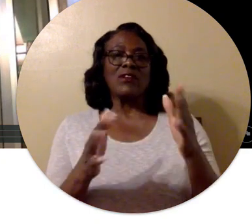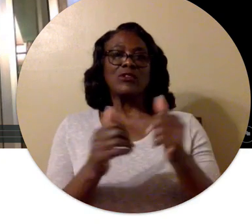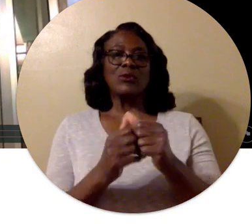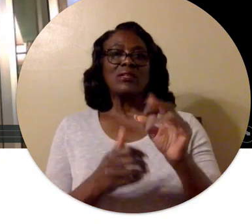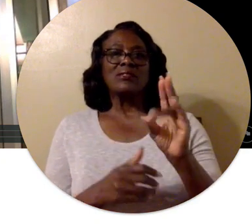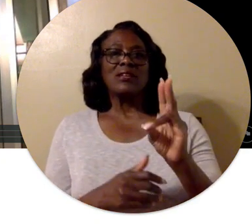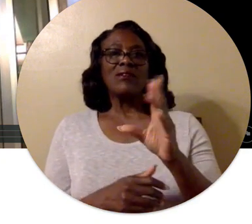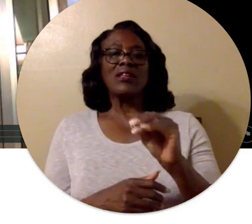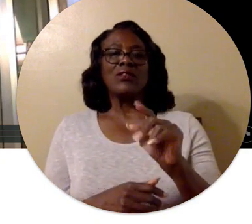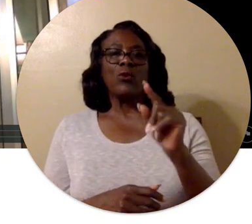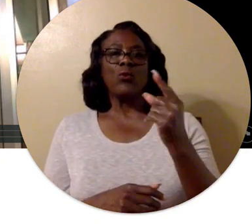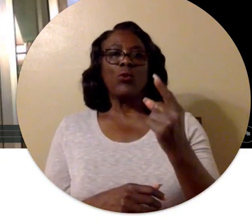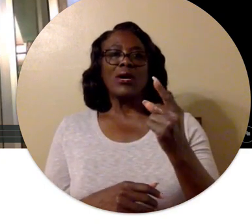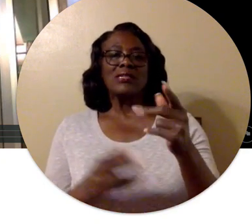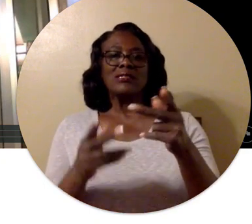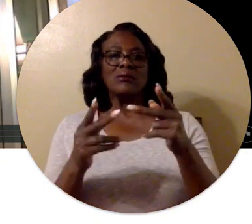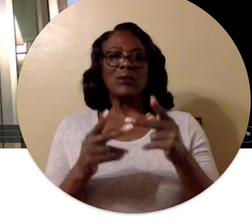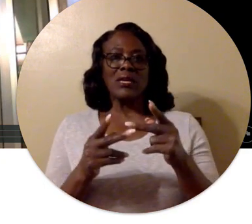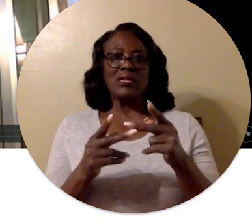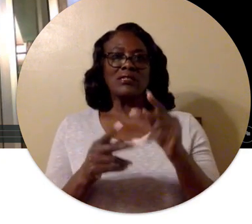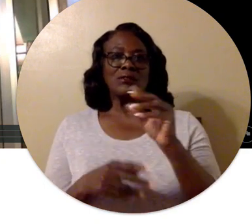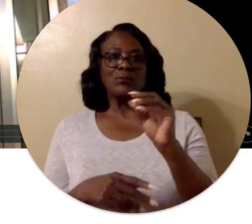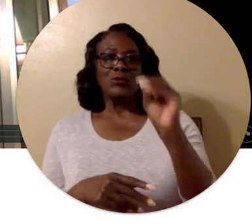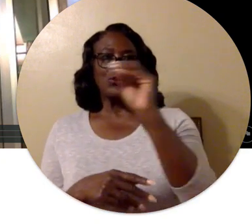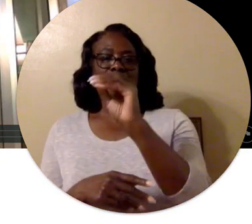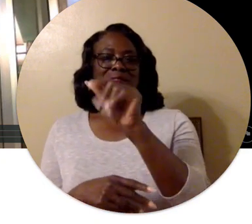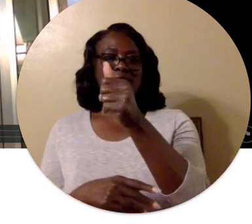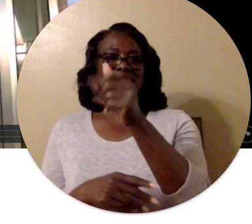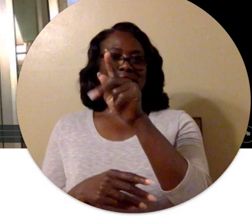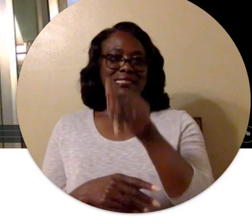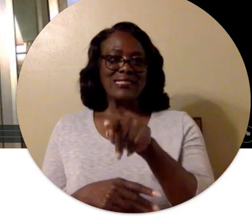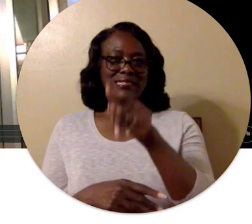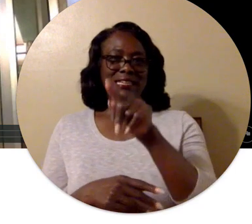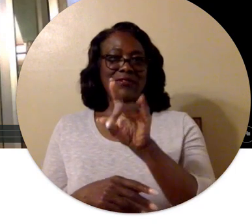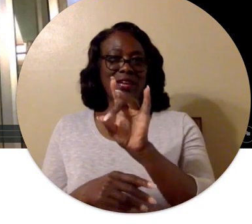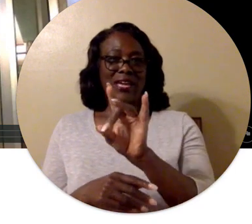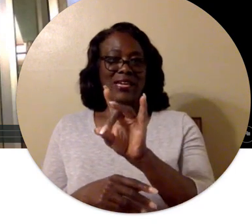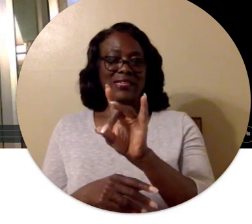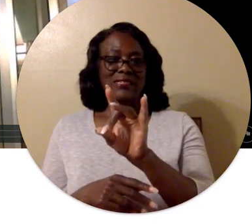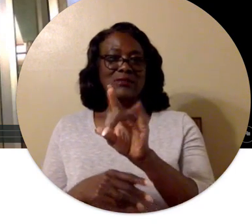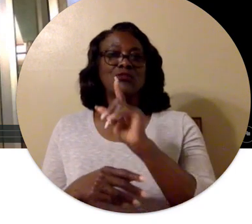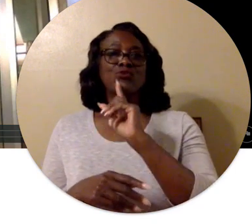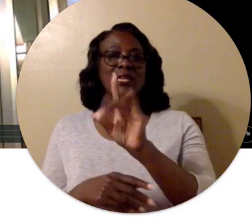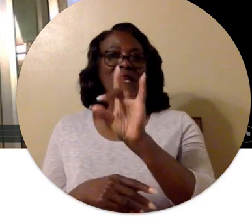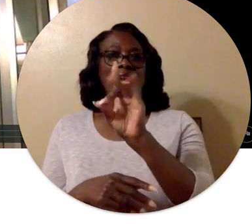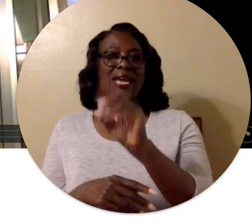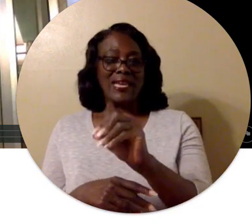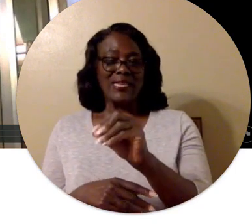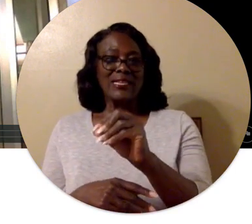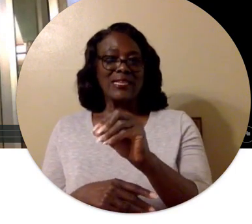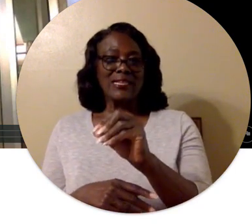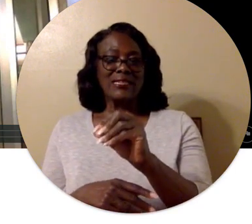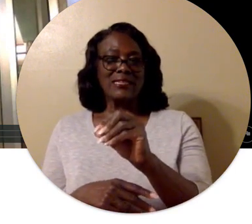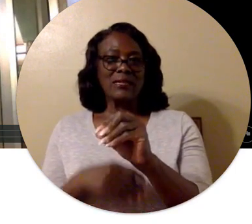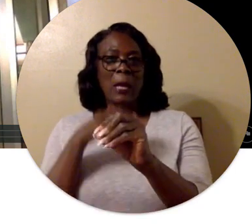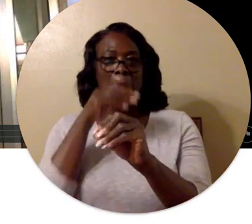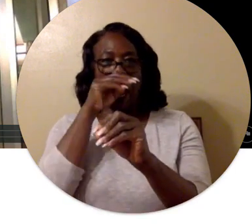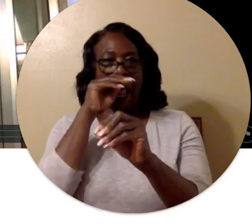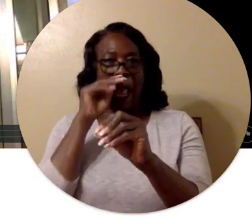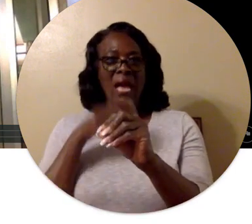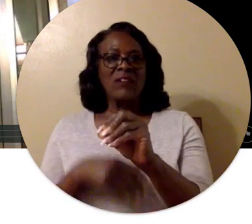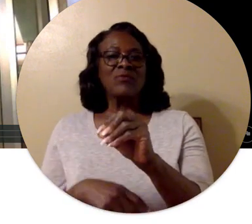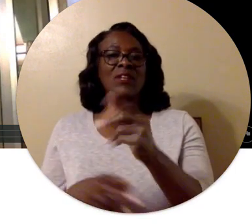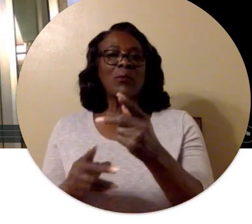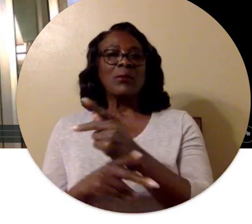in the ones place. Again, move over to your tens place. I've got an 8 right here, but it's really 80. And I'm going to multiply that 8